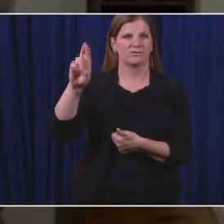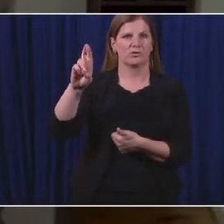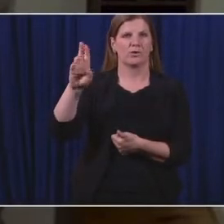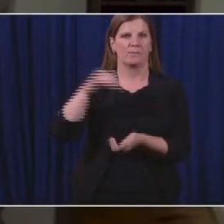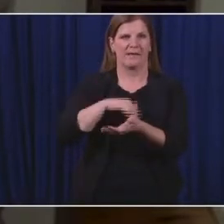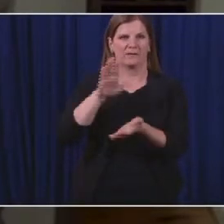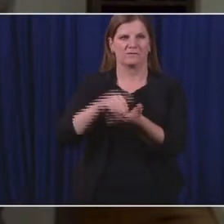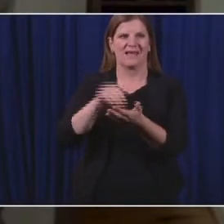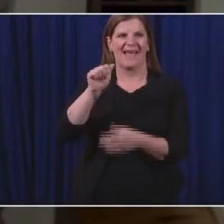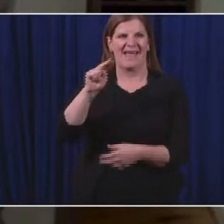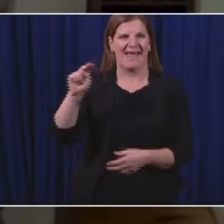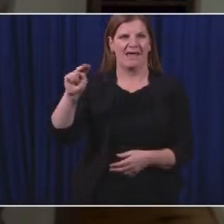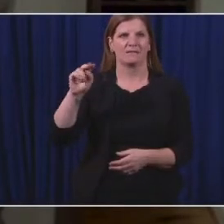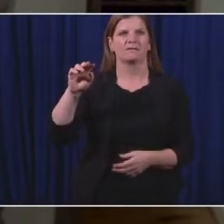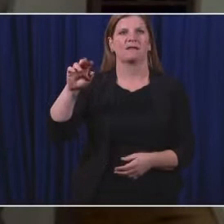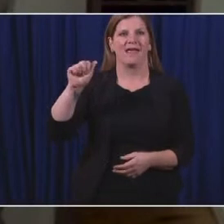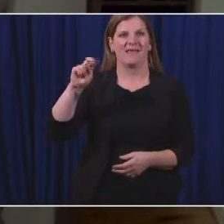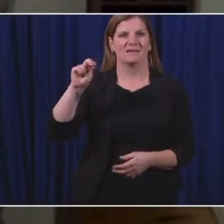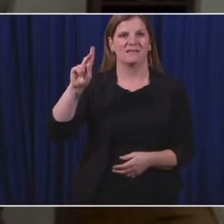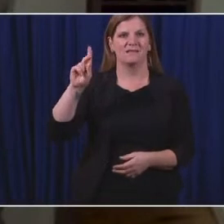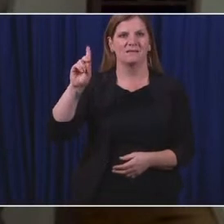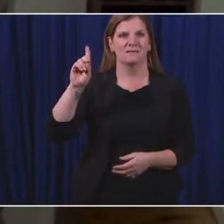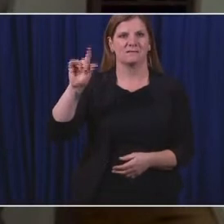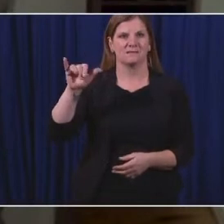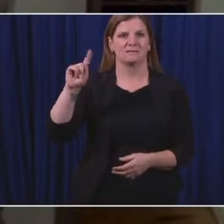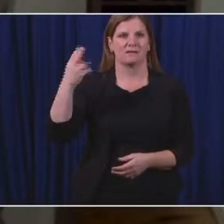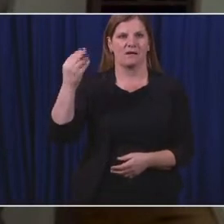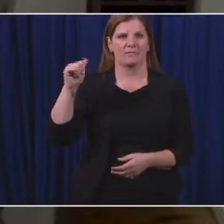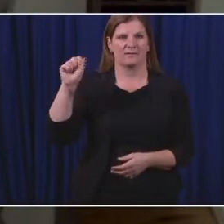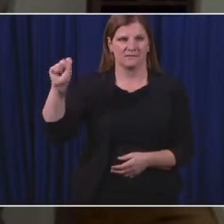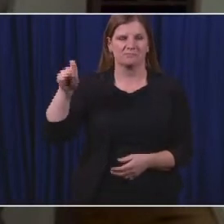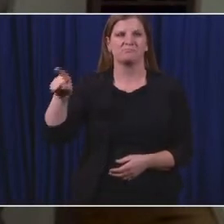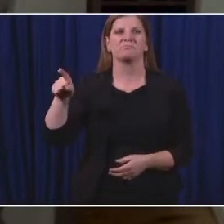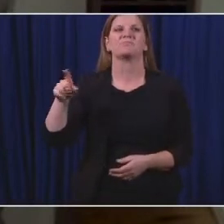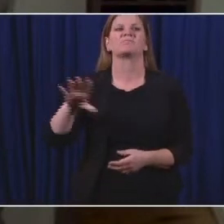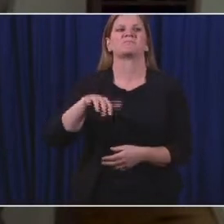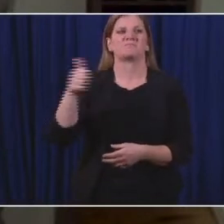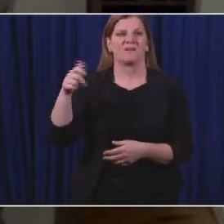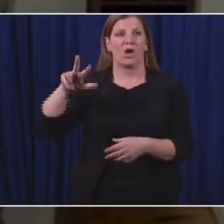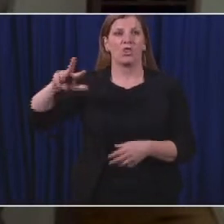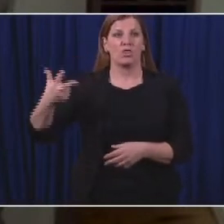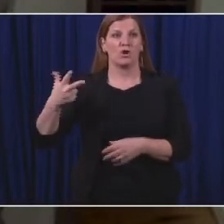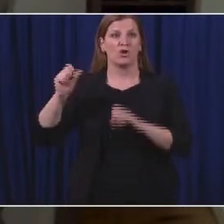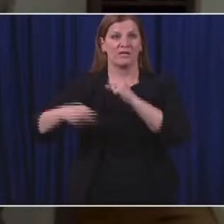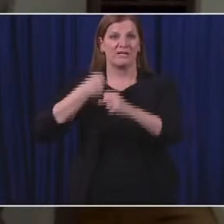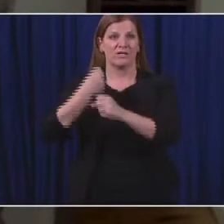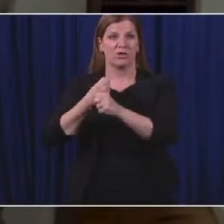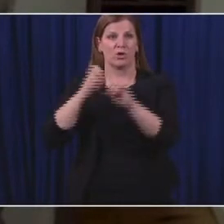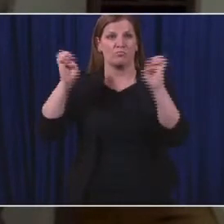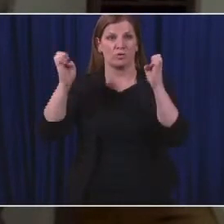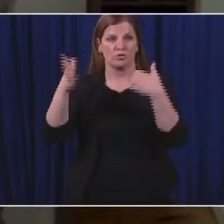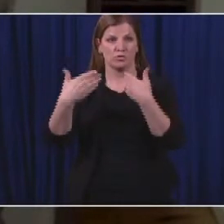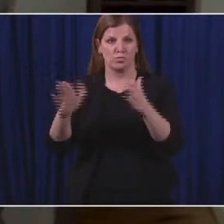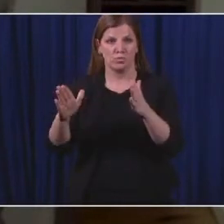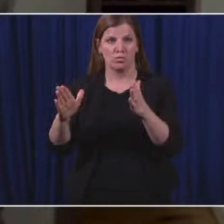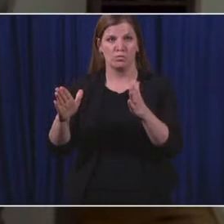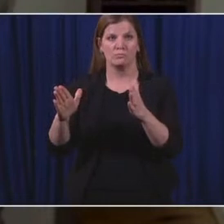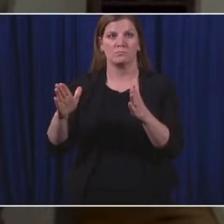Mercy Dixon, one of the first vaccine recipients from Ohio State. She is a third-year emergency room